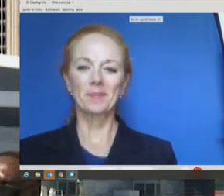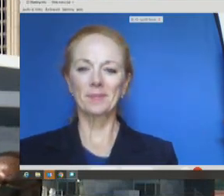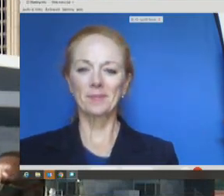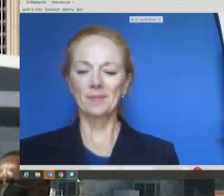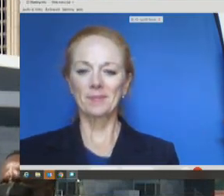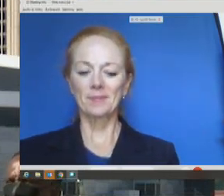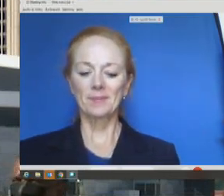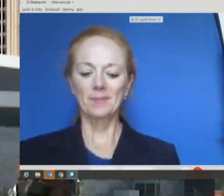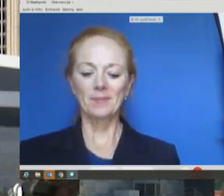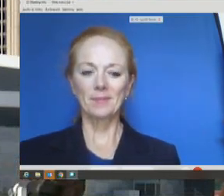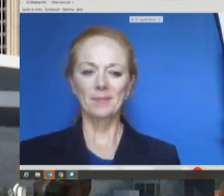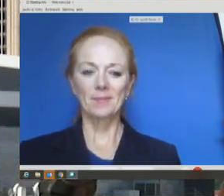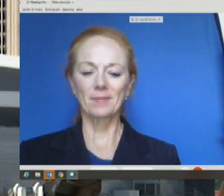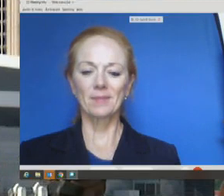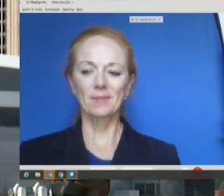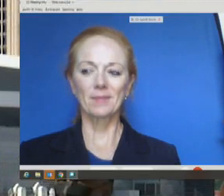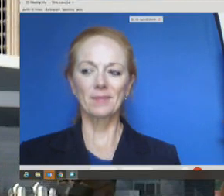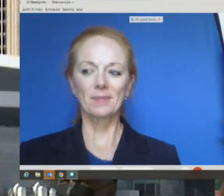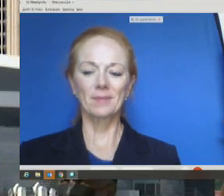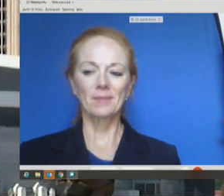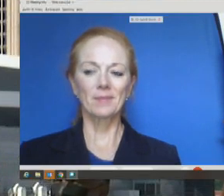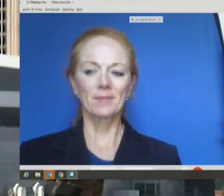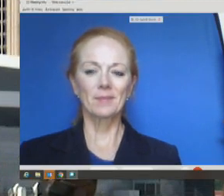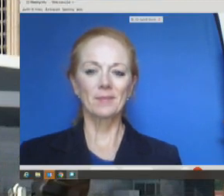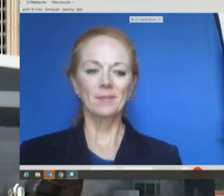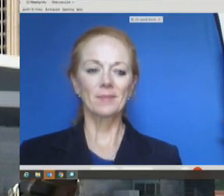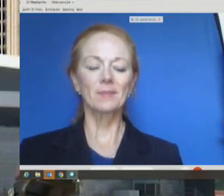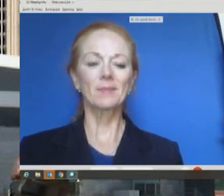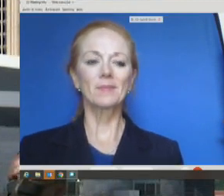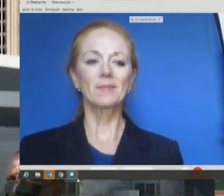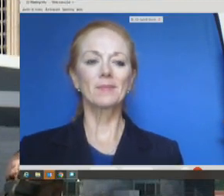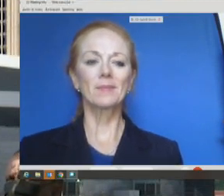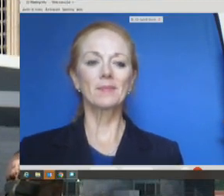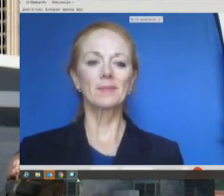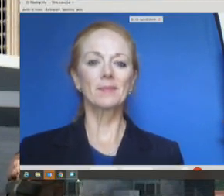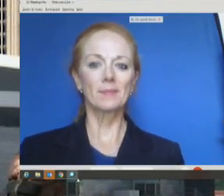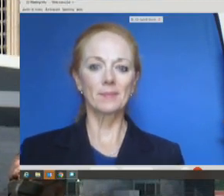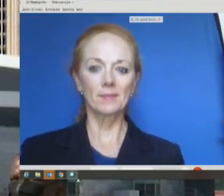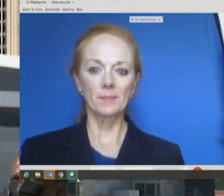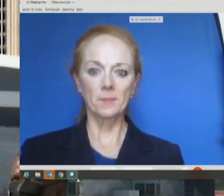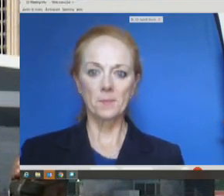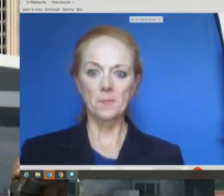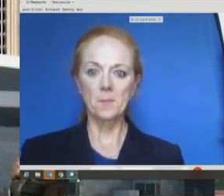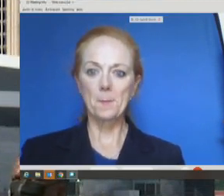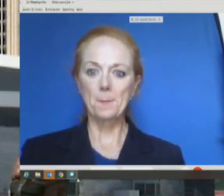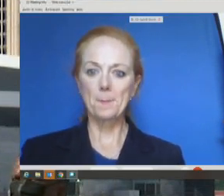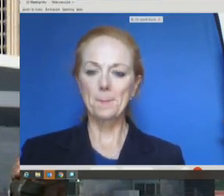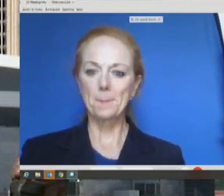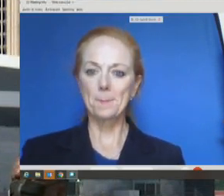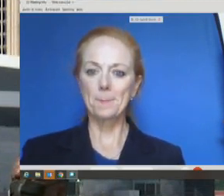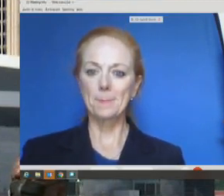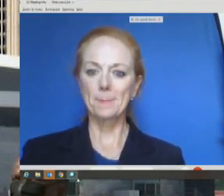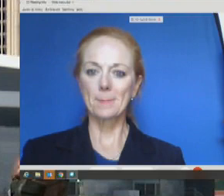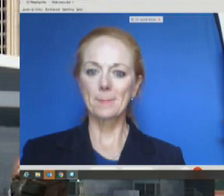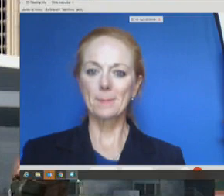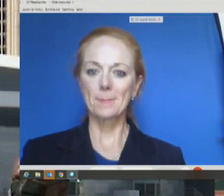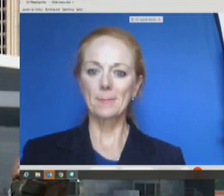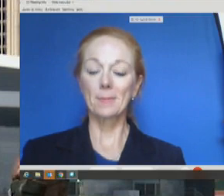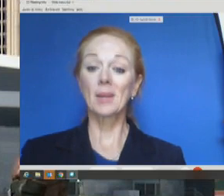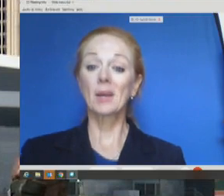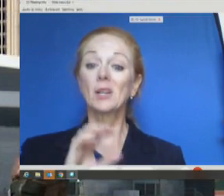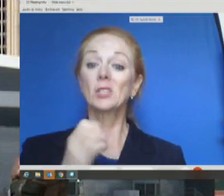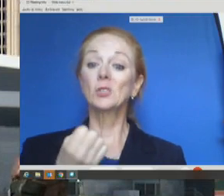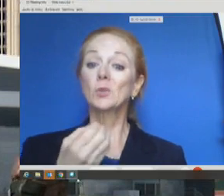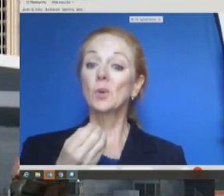if I can explain other run-ins they might have had together. I don't know what run-ins they did have prior. I know they've been out with him before.